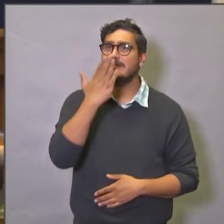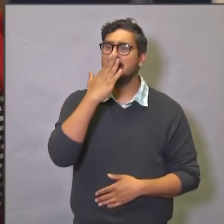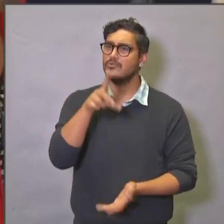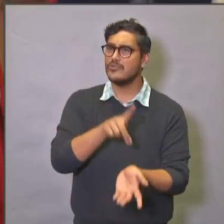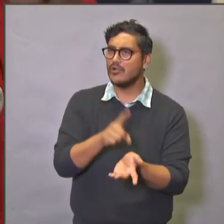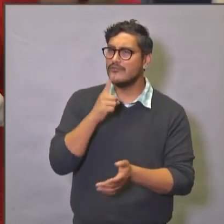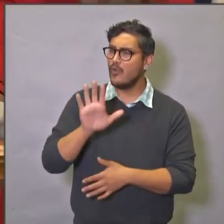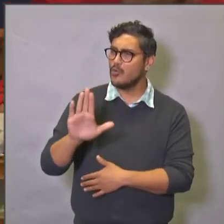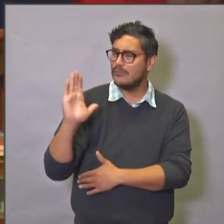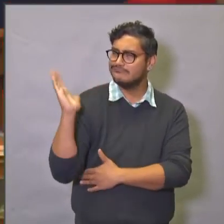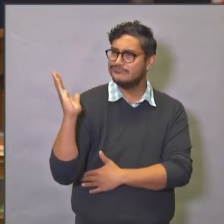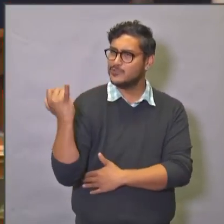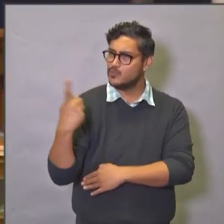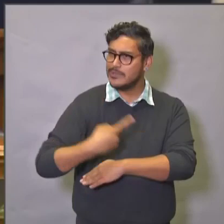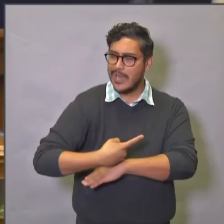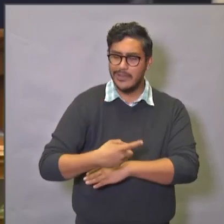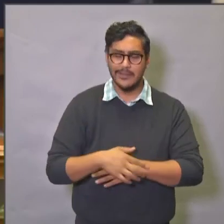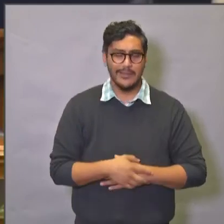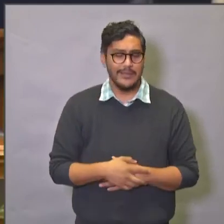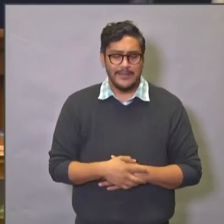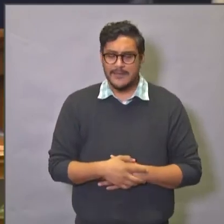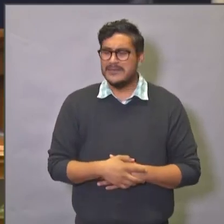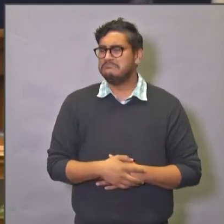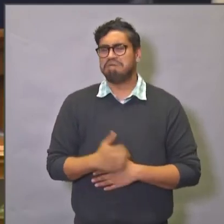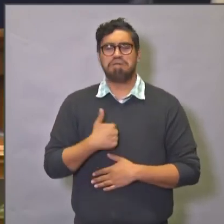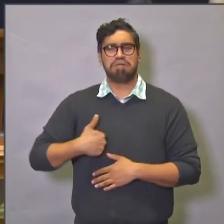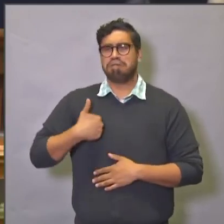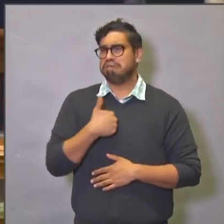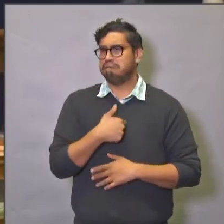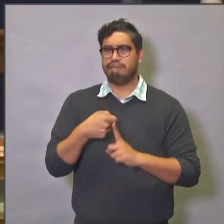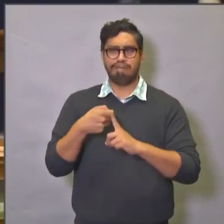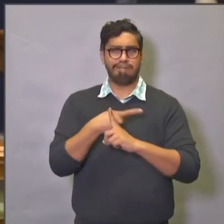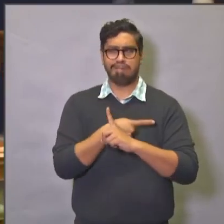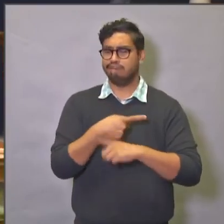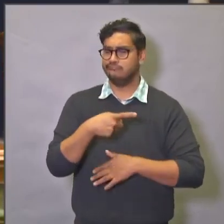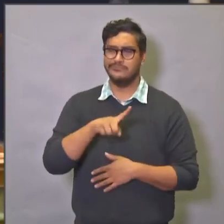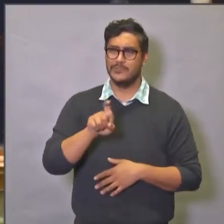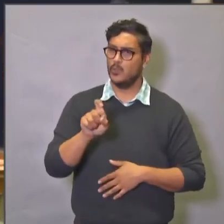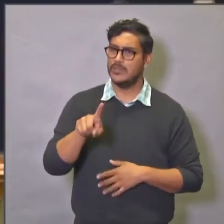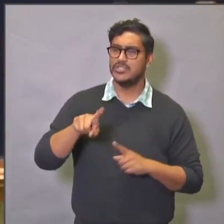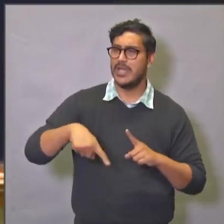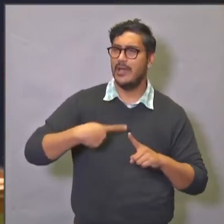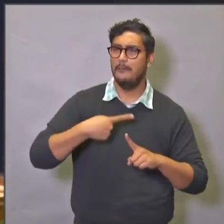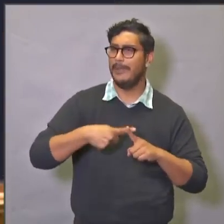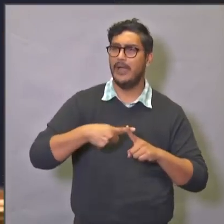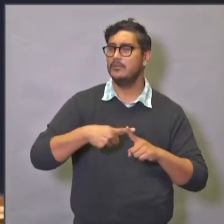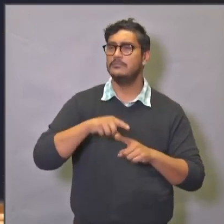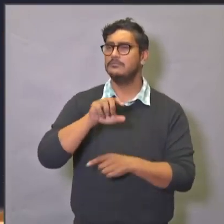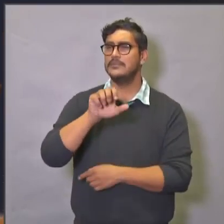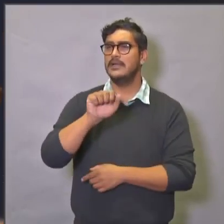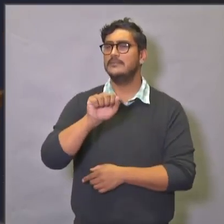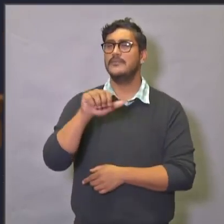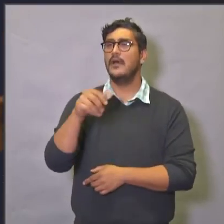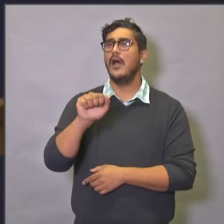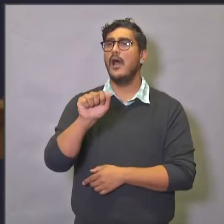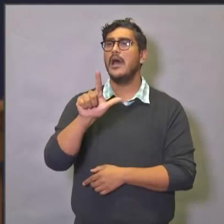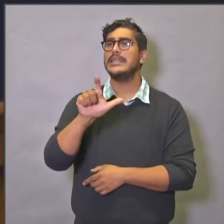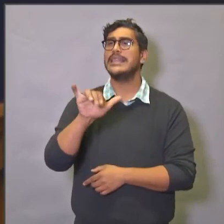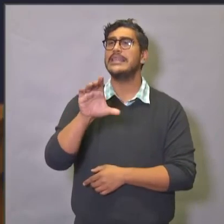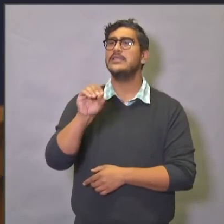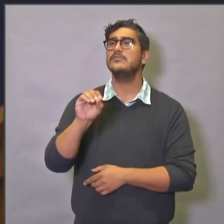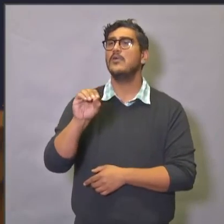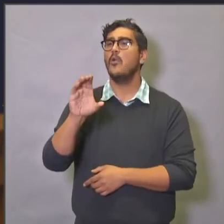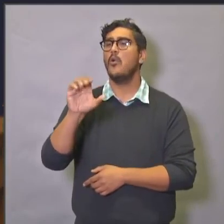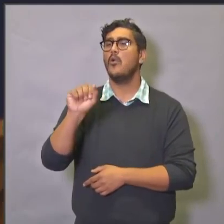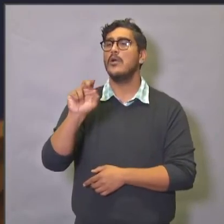presentation today. Slight tangent here on a question I have regarding the Aliso Canyon blowout. We